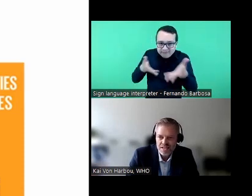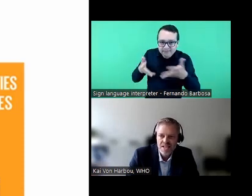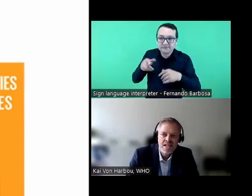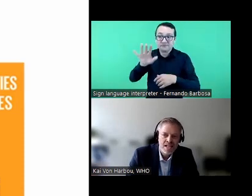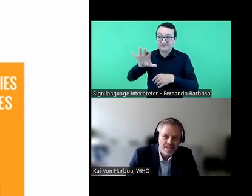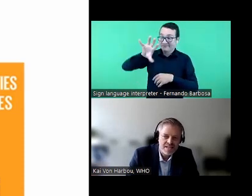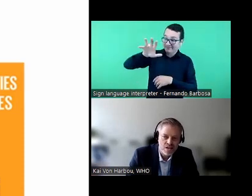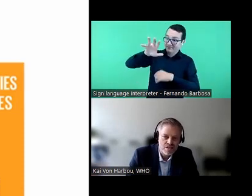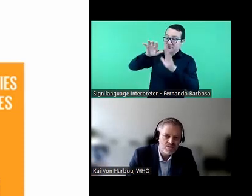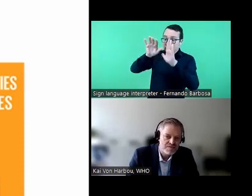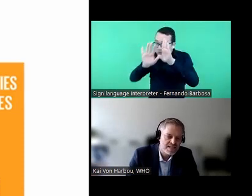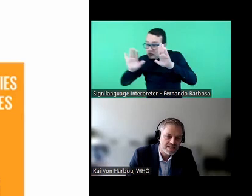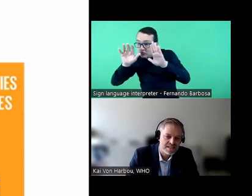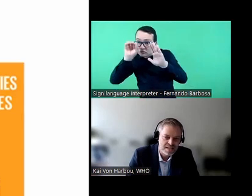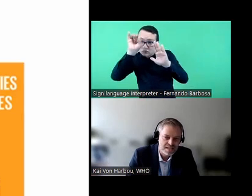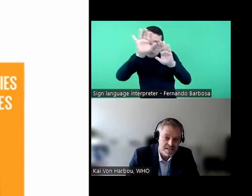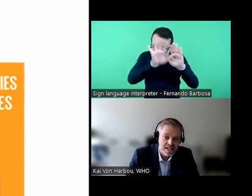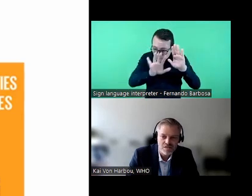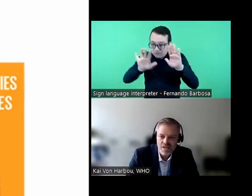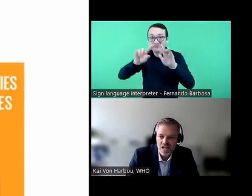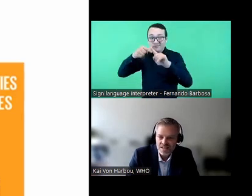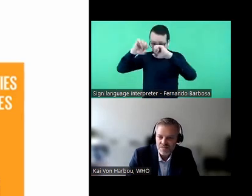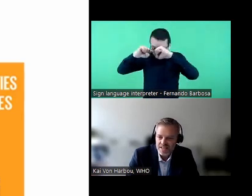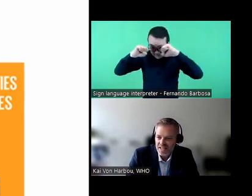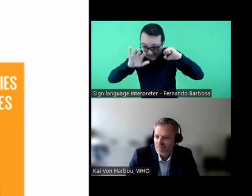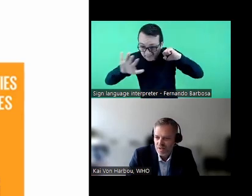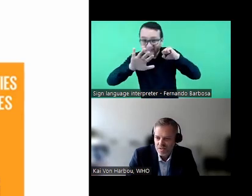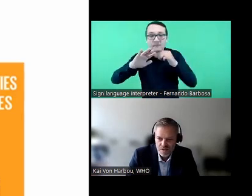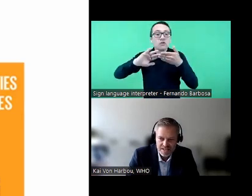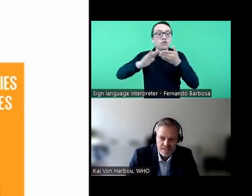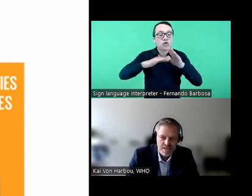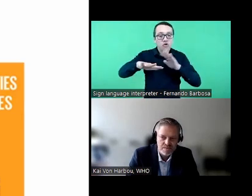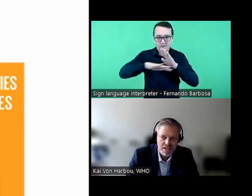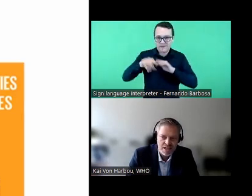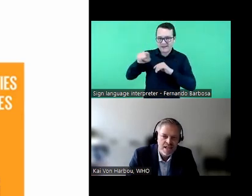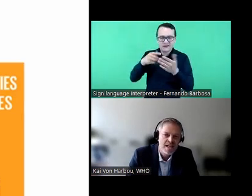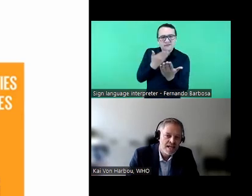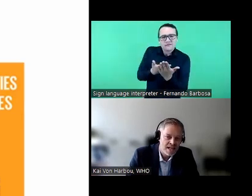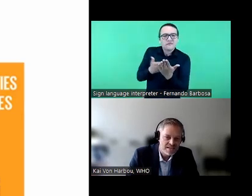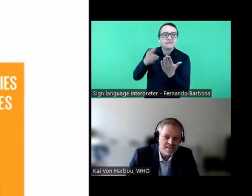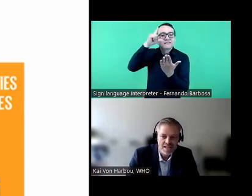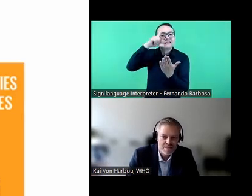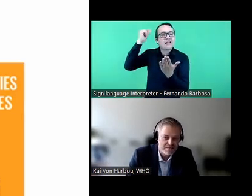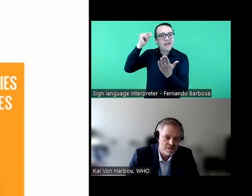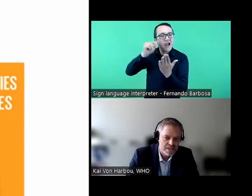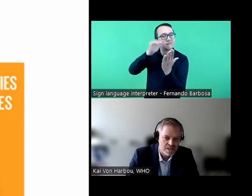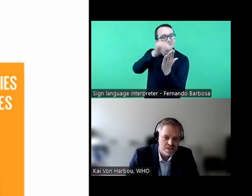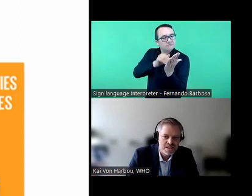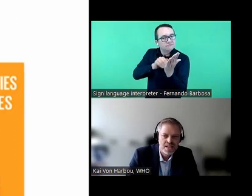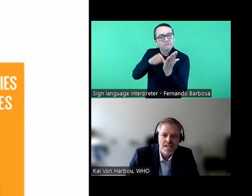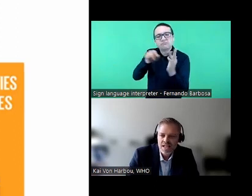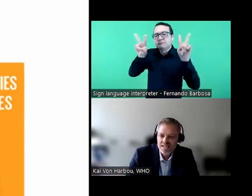community levels. And this is also reflected in the selection of targets of the Sendai Framework for Disaster Risk Reduction and the Sustainable